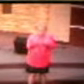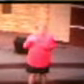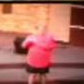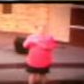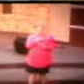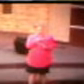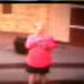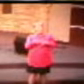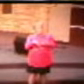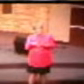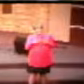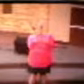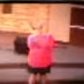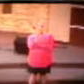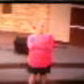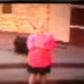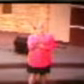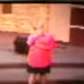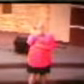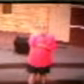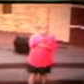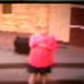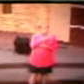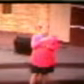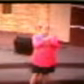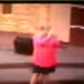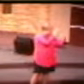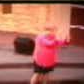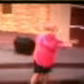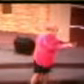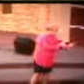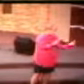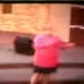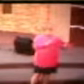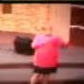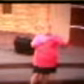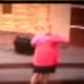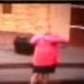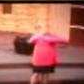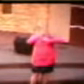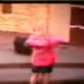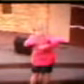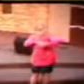Because we chose to step out across boundaries.